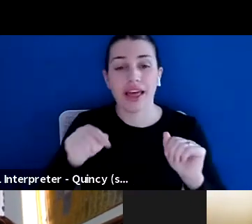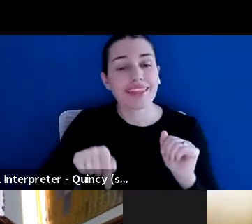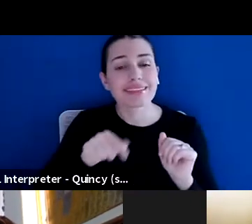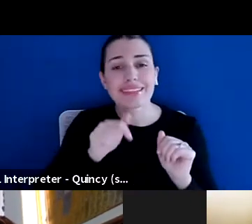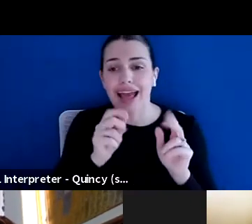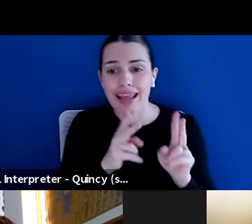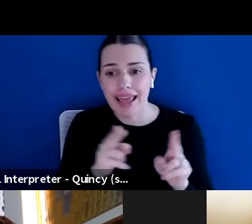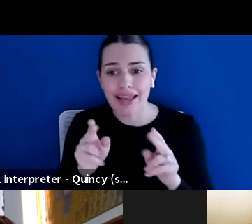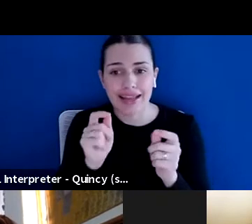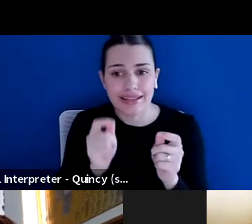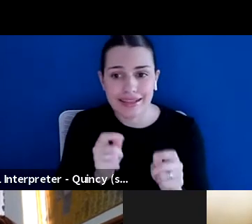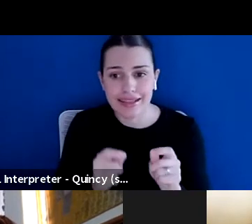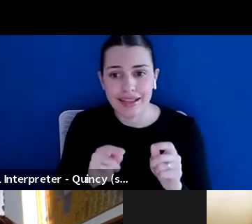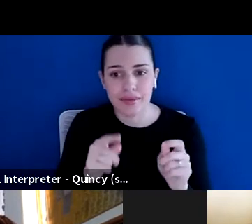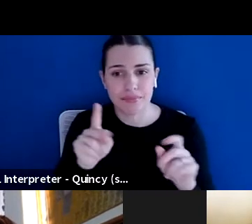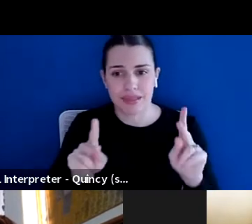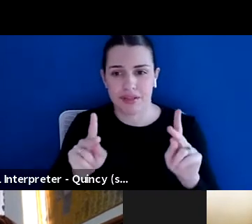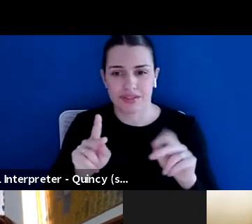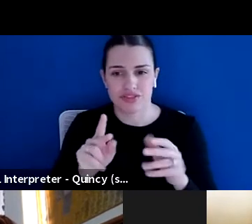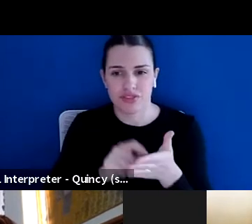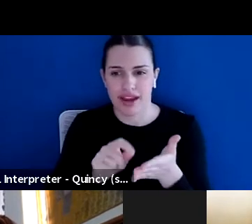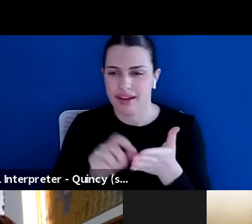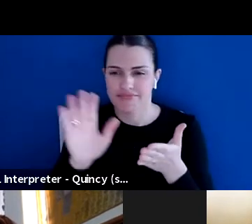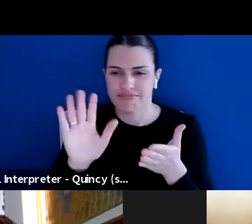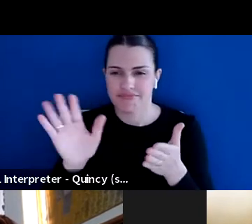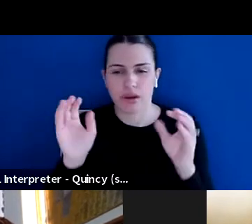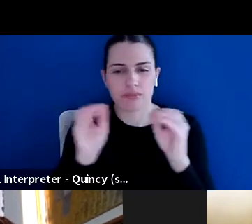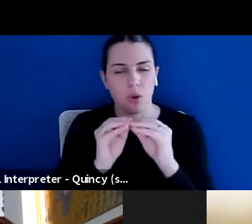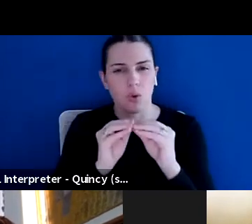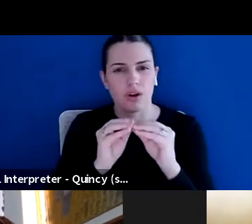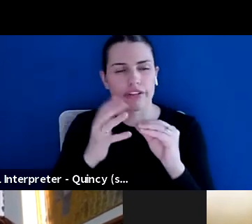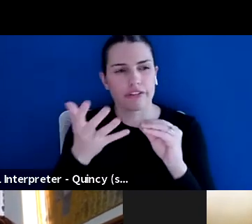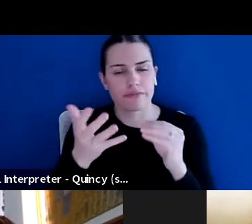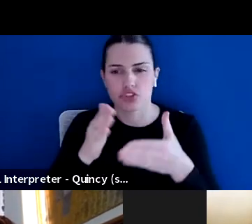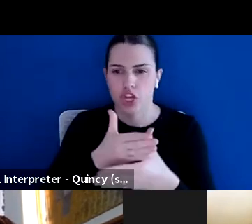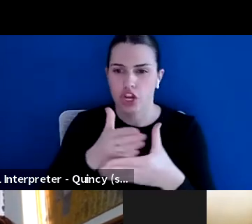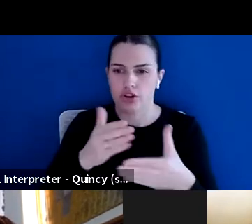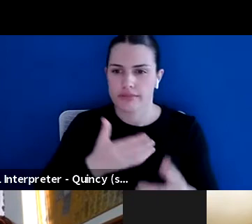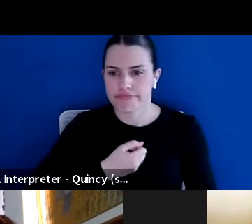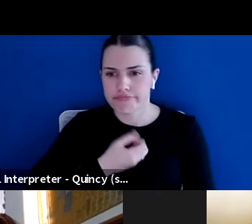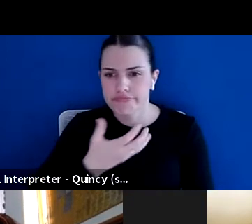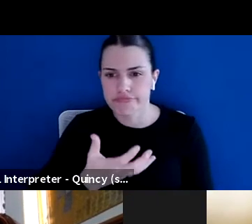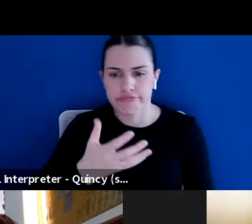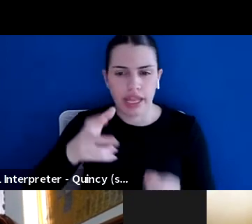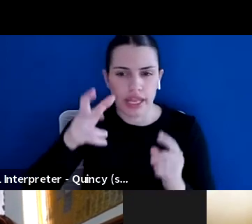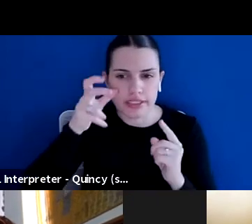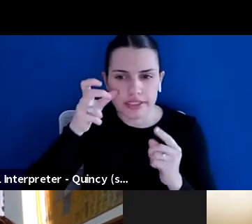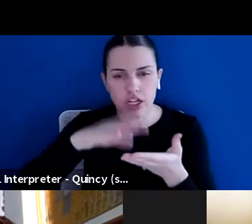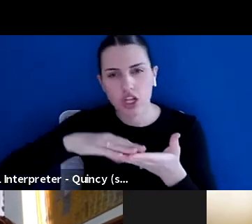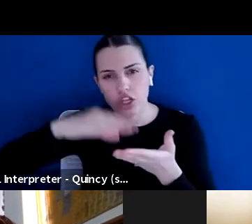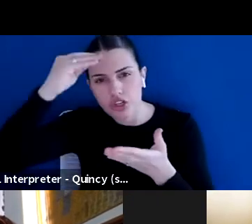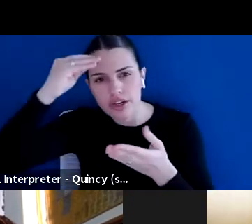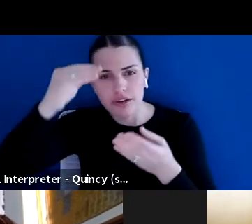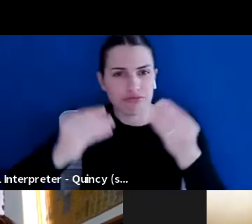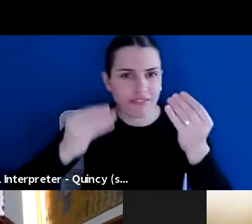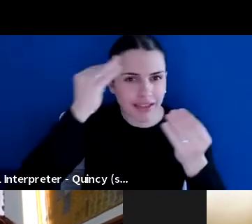going to be editing people's writing. It's really more of a space rather for sharing, listening, learning, and reflecting. And